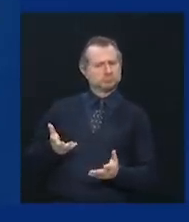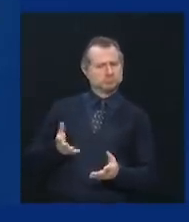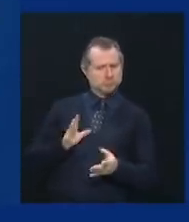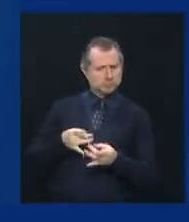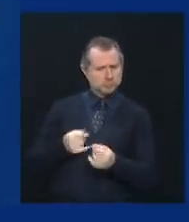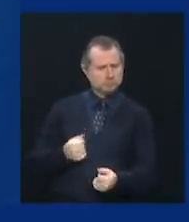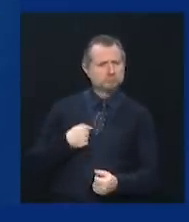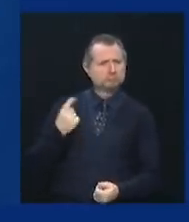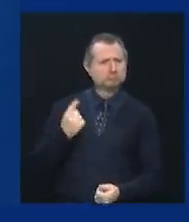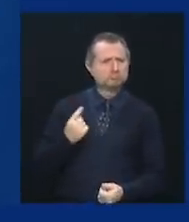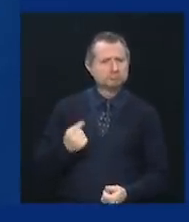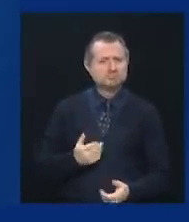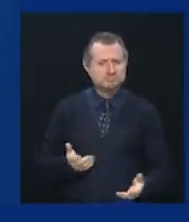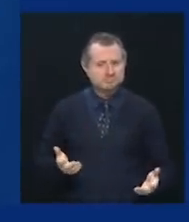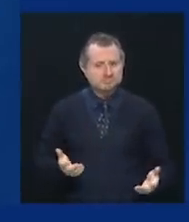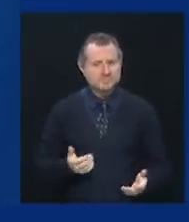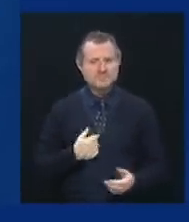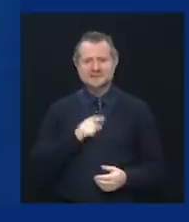very serious about it.